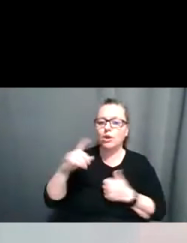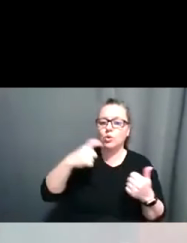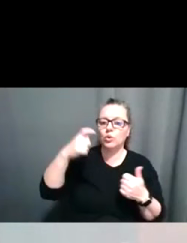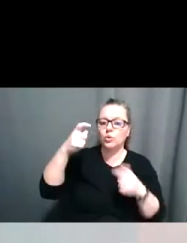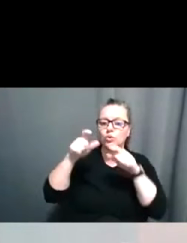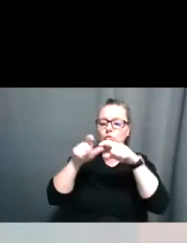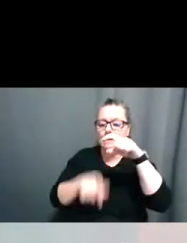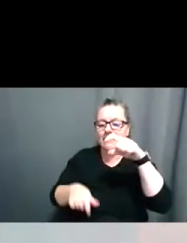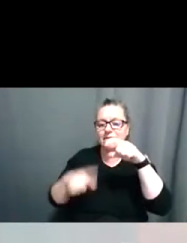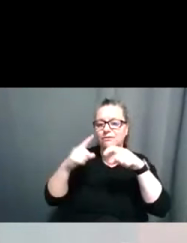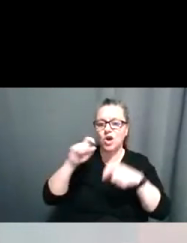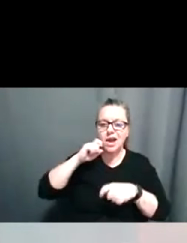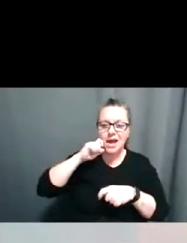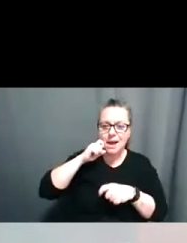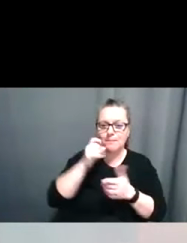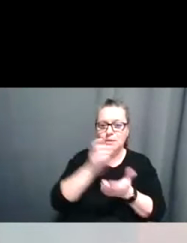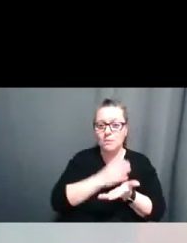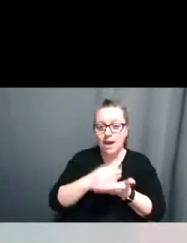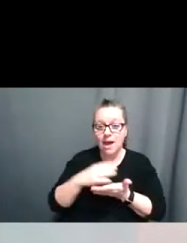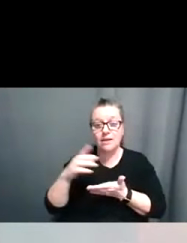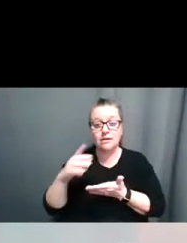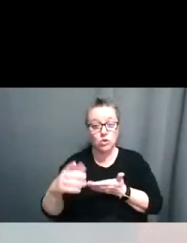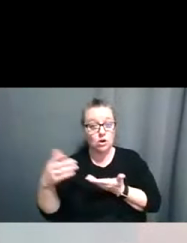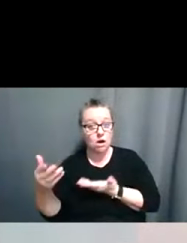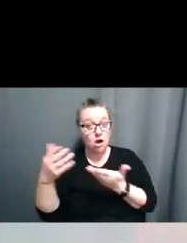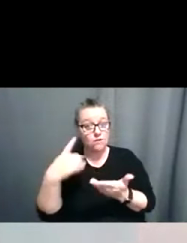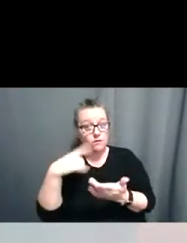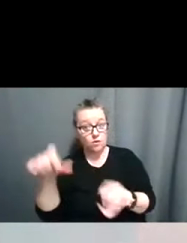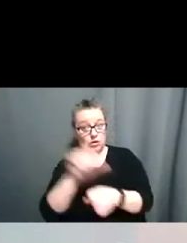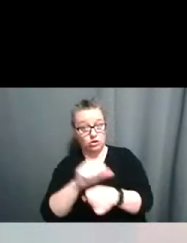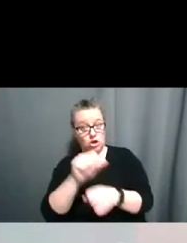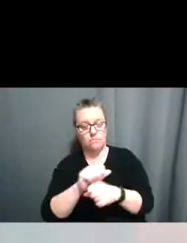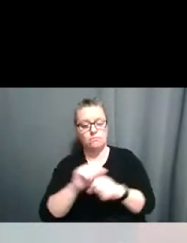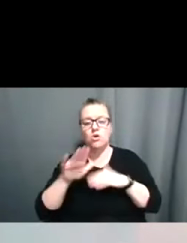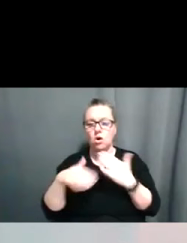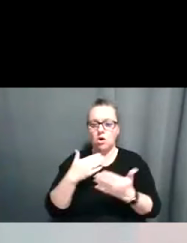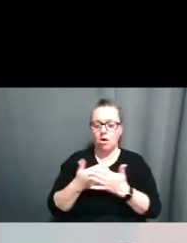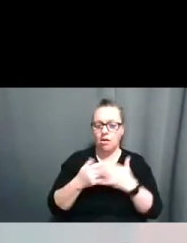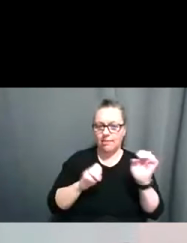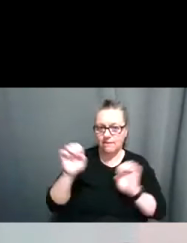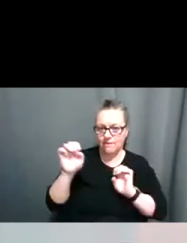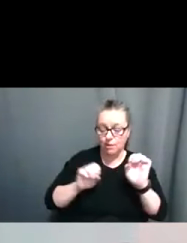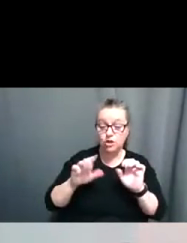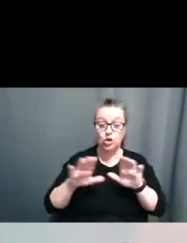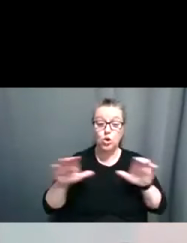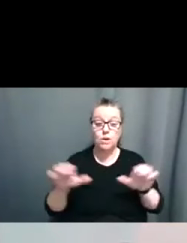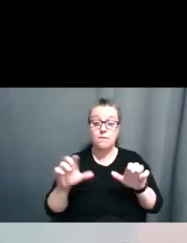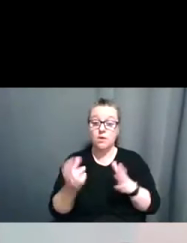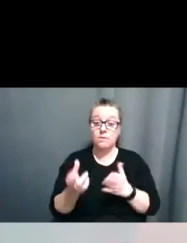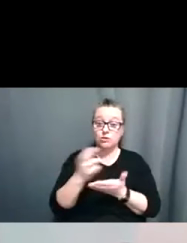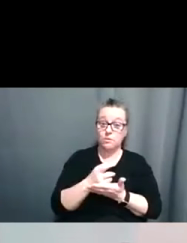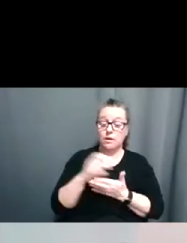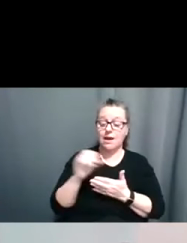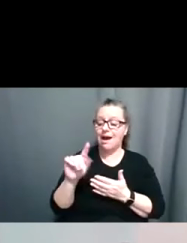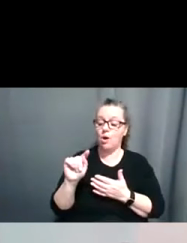offer of that promotional job you competed for. These are all evaluations. Your performance review, which may say outperforms